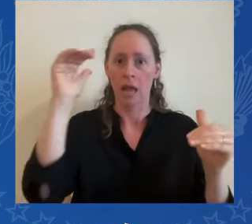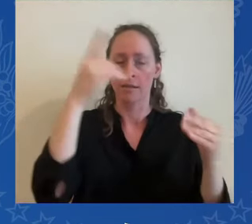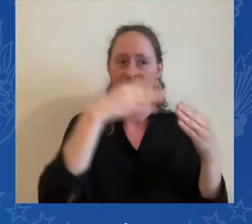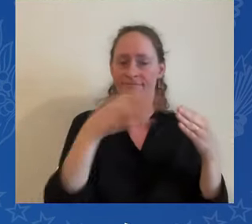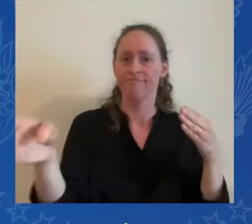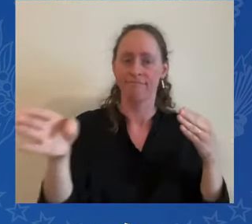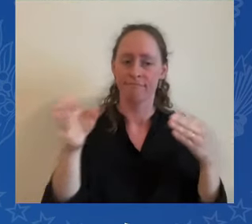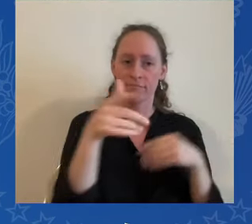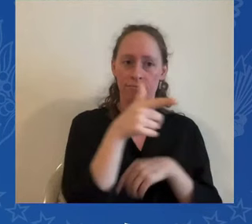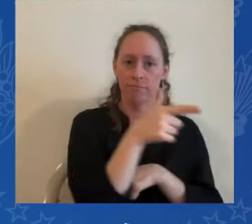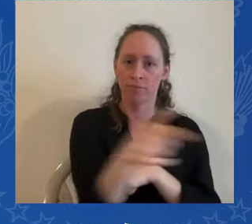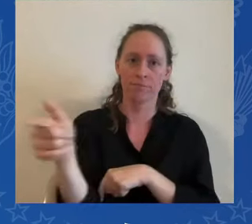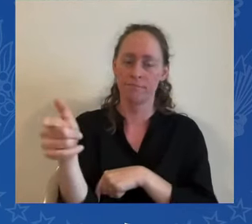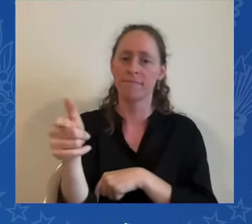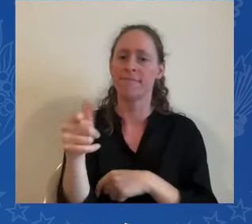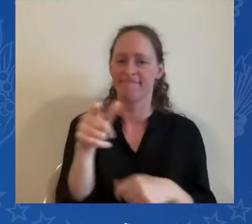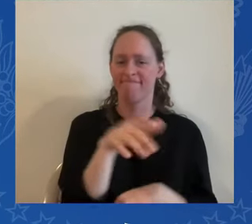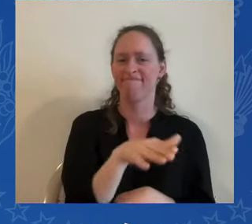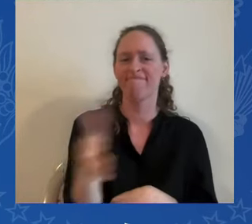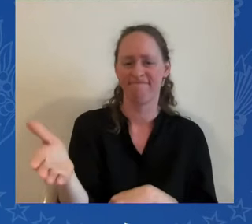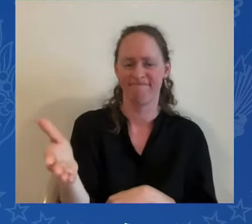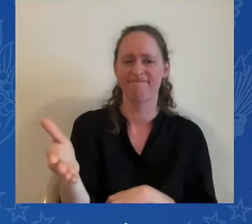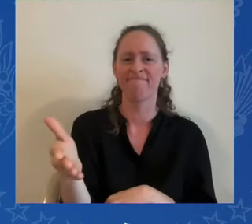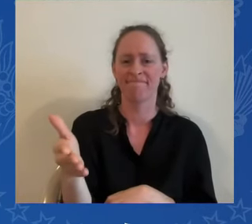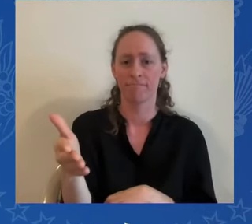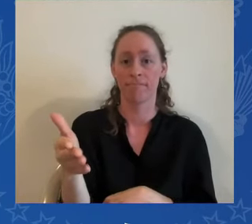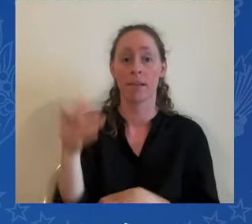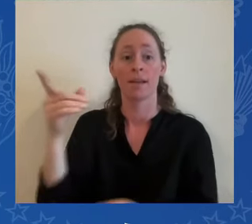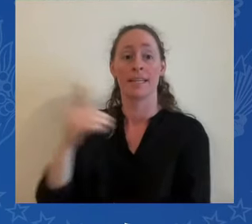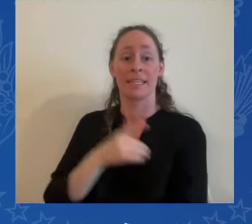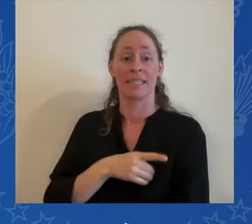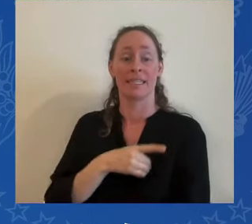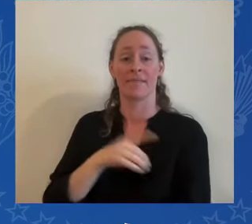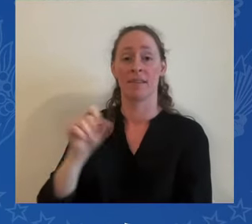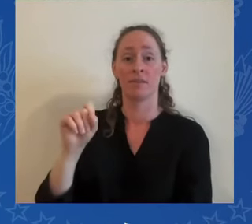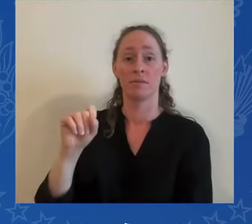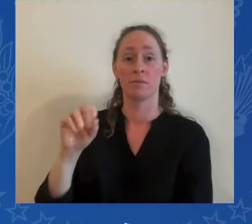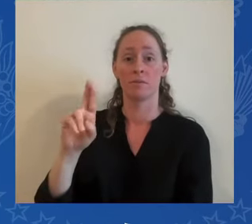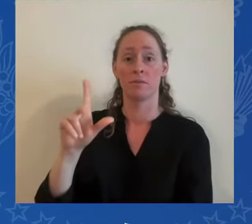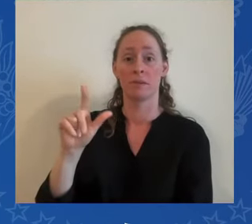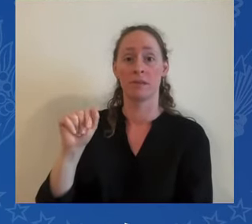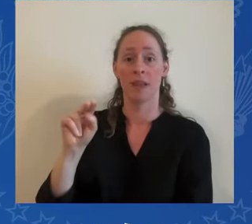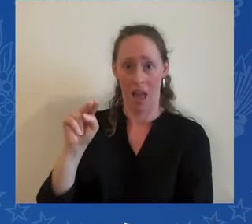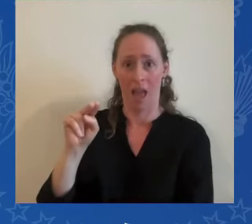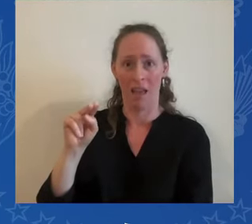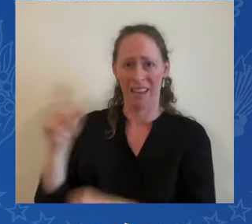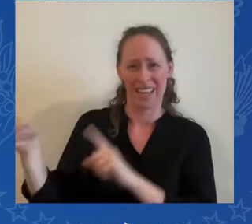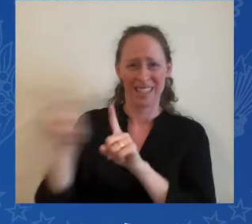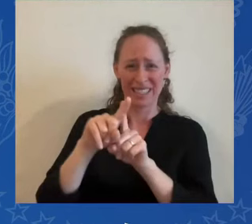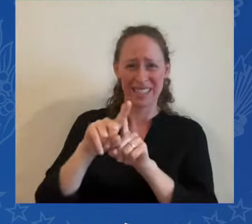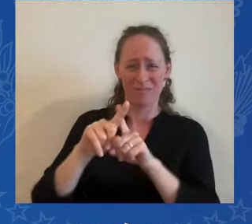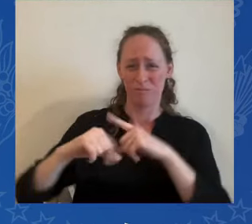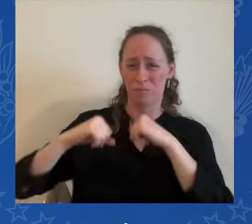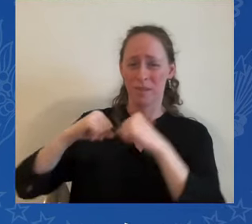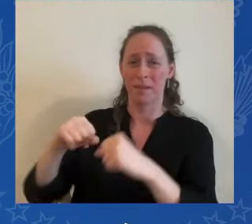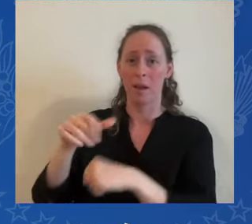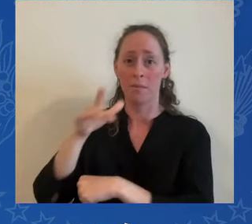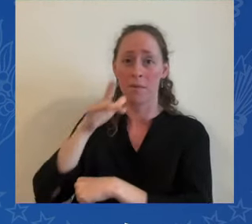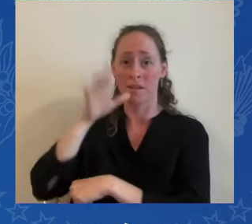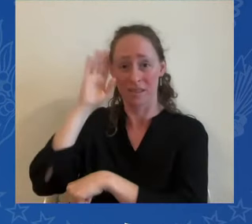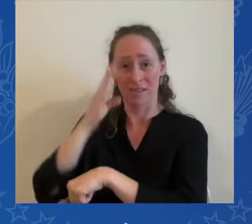of the civilians on the scene and struck down the gunman with a service weapon, bringing an end to the deadly episode just 45 seconds after it had